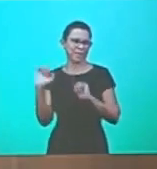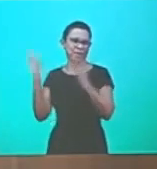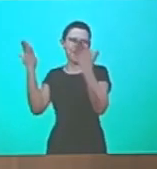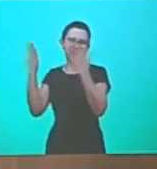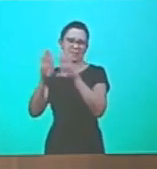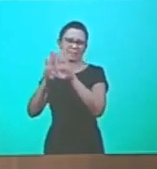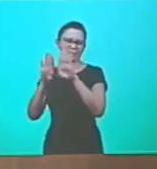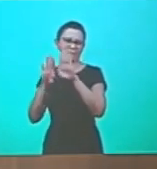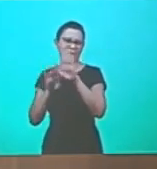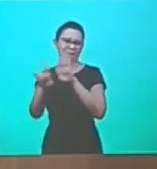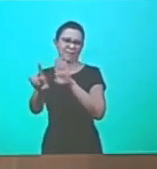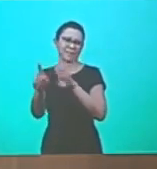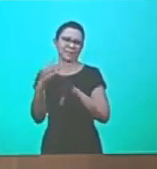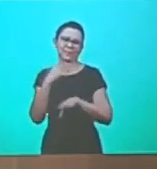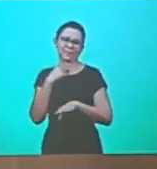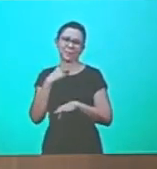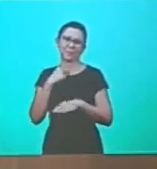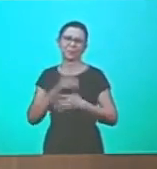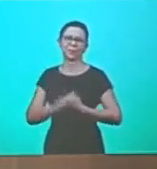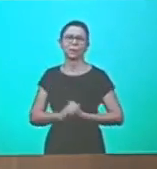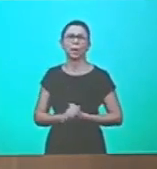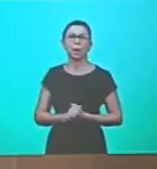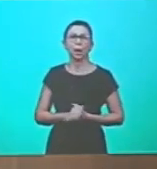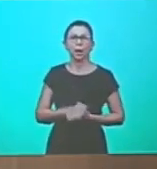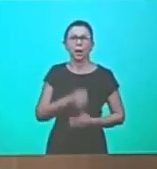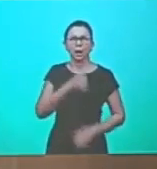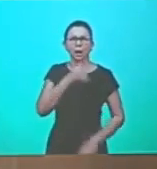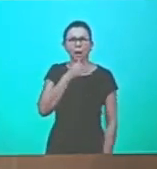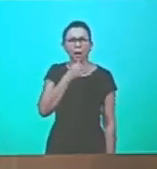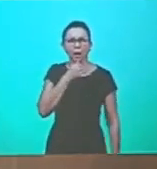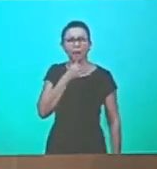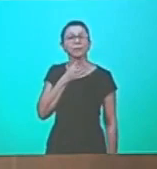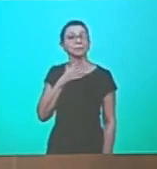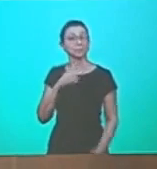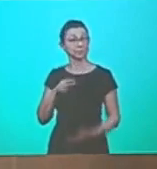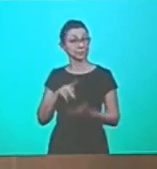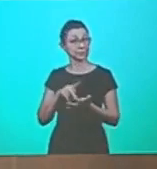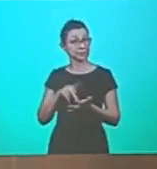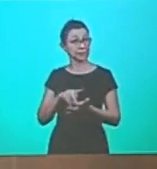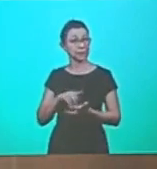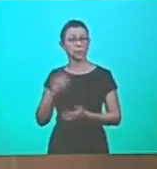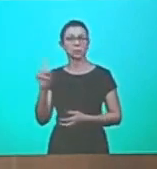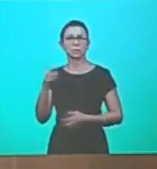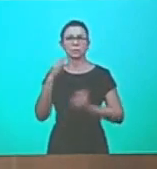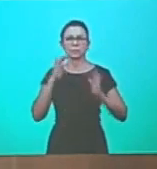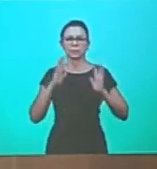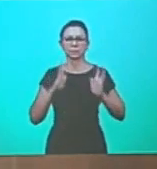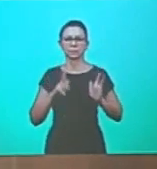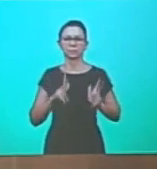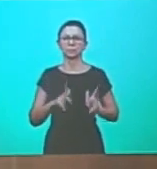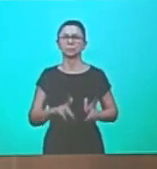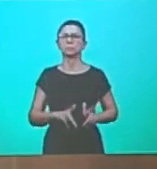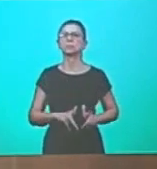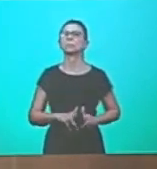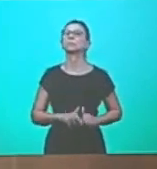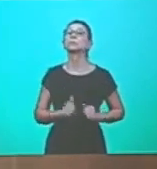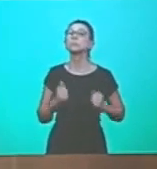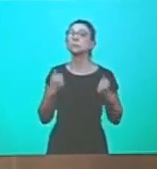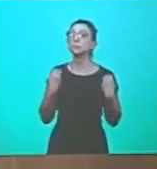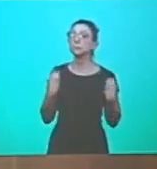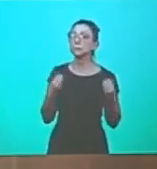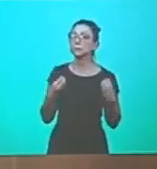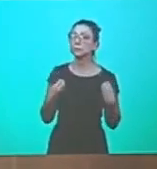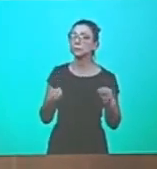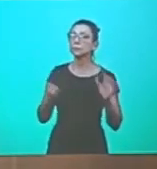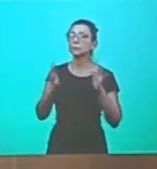even prepared to come into the feast. And this is very sad, don't you think? This is why we have to be